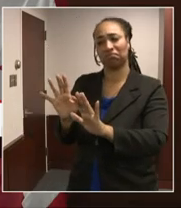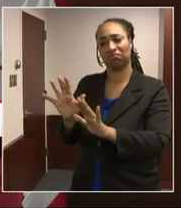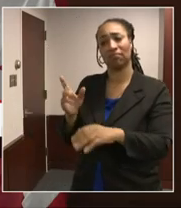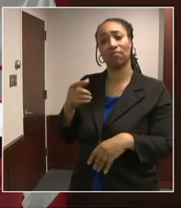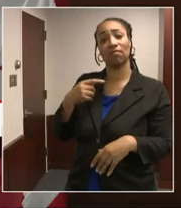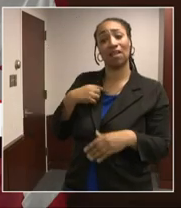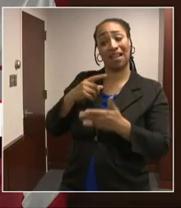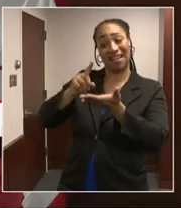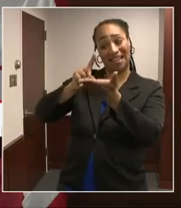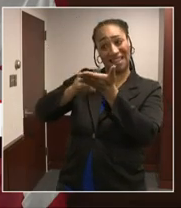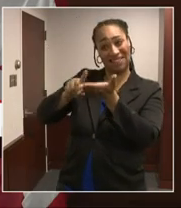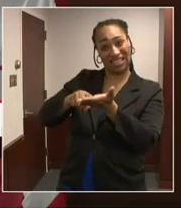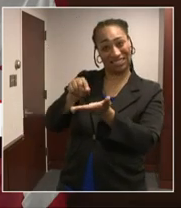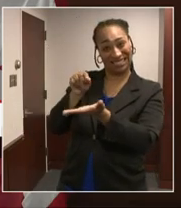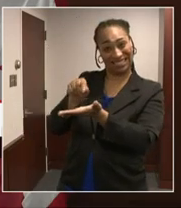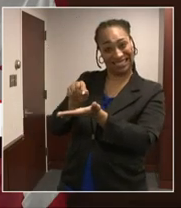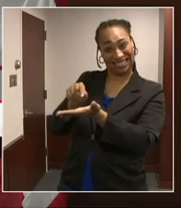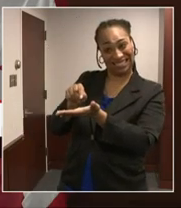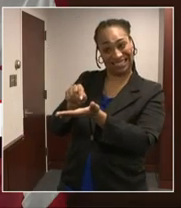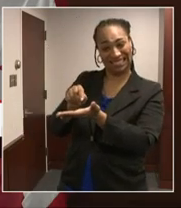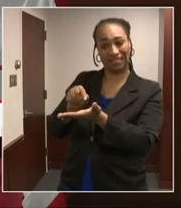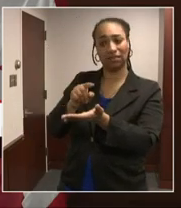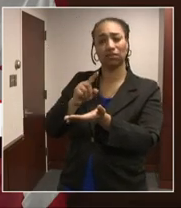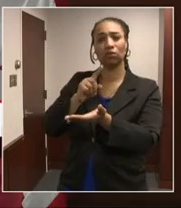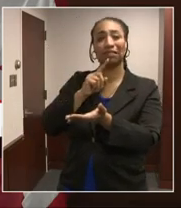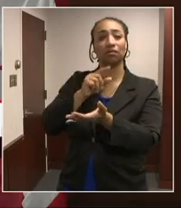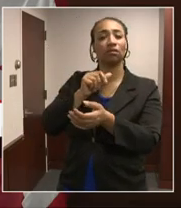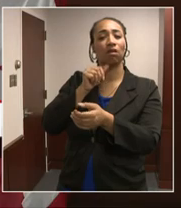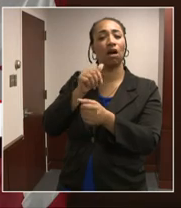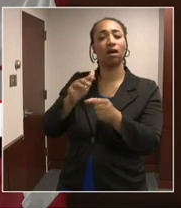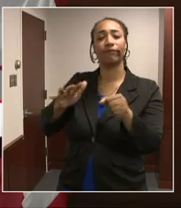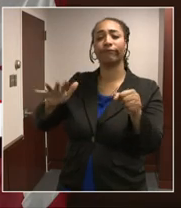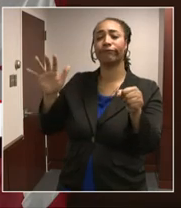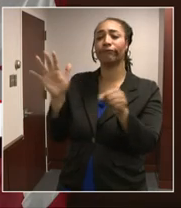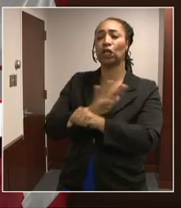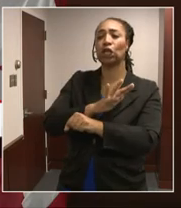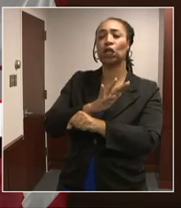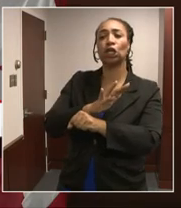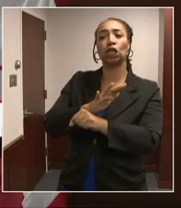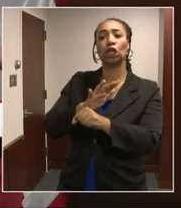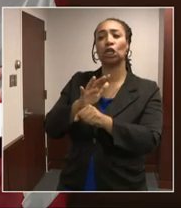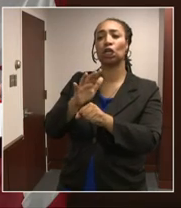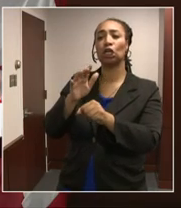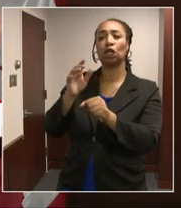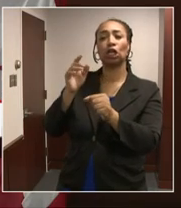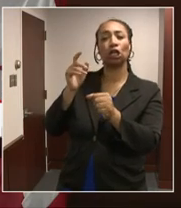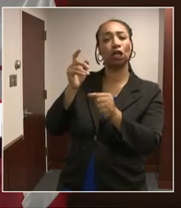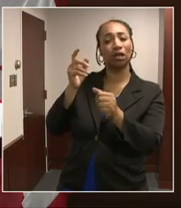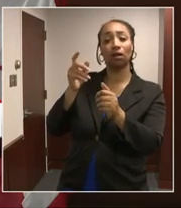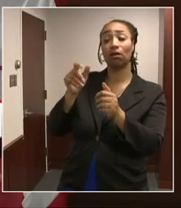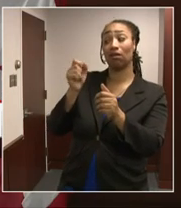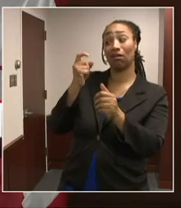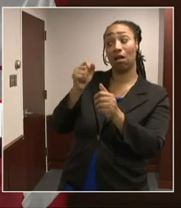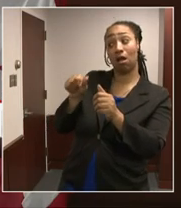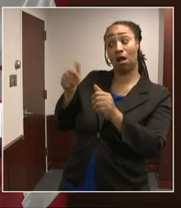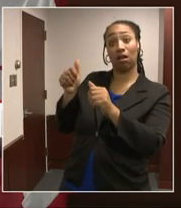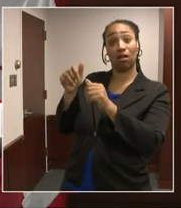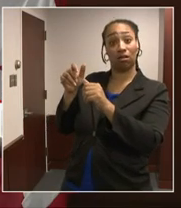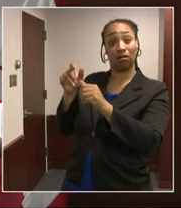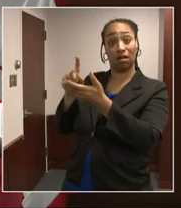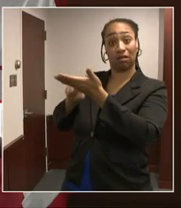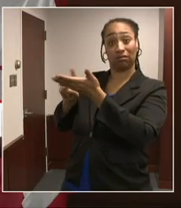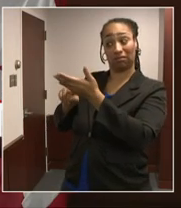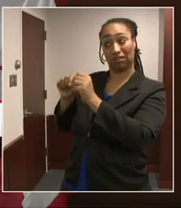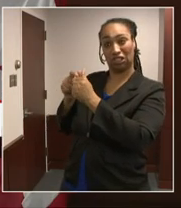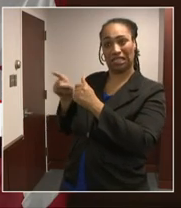probably wouldn't, it was not as fulsome as what the investigative agencies have, the Inspector General and the FBI